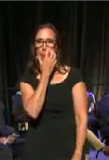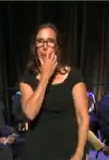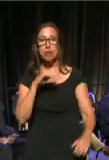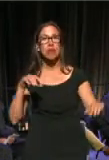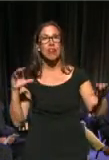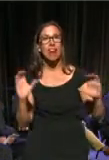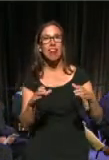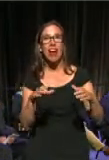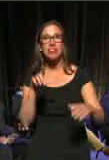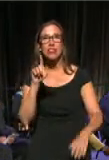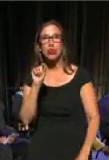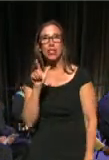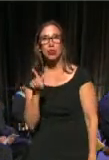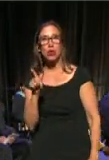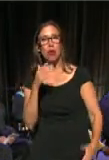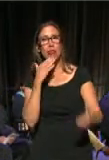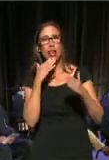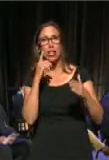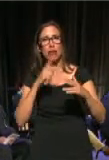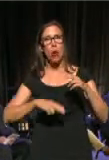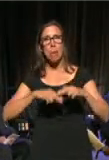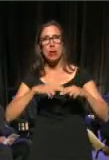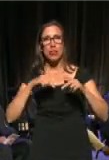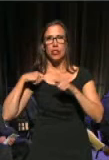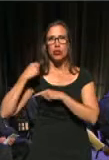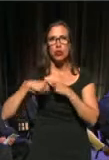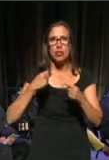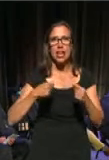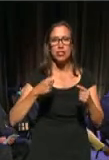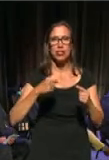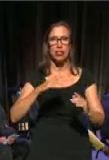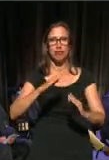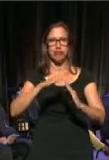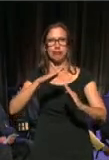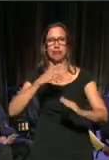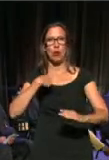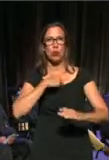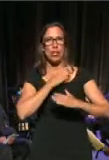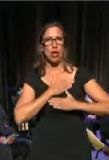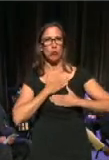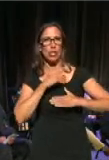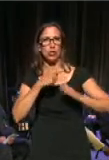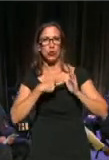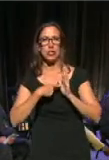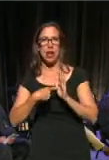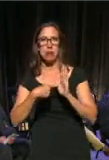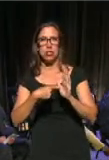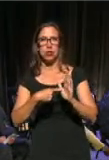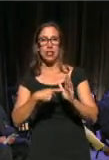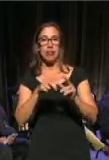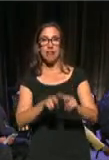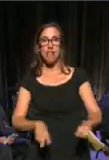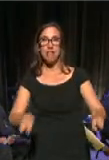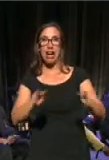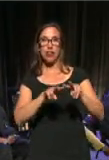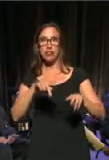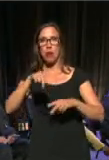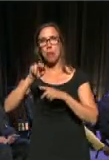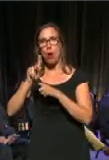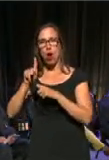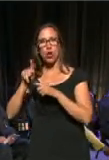Class of 2021, thank you for building on our tradition of excellence. We appreciate you demonstrating the values of the Park